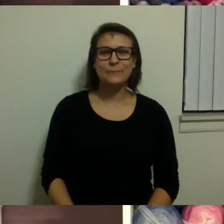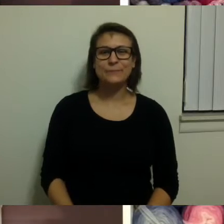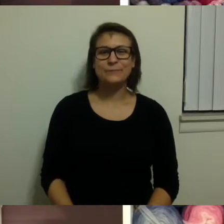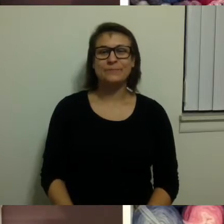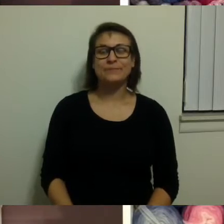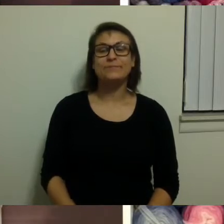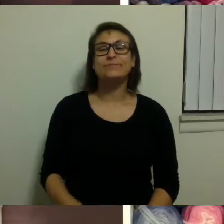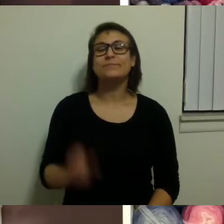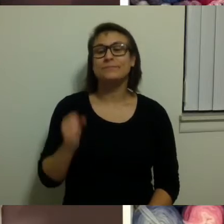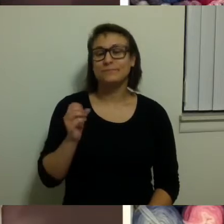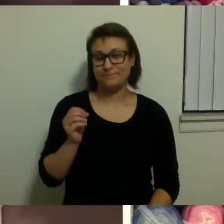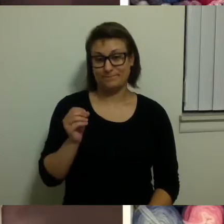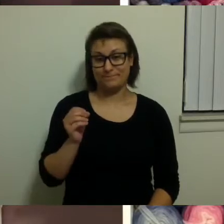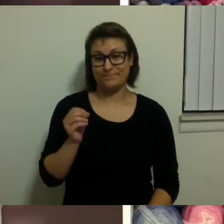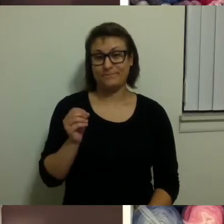So,